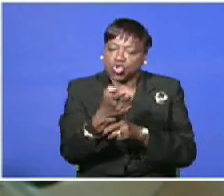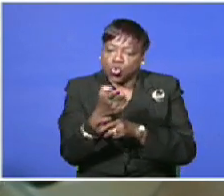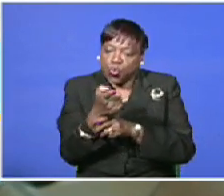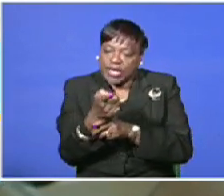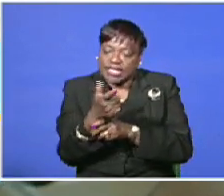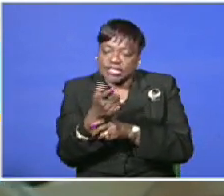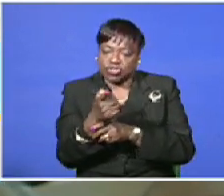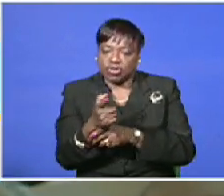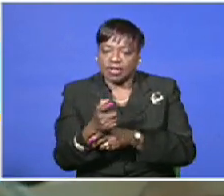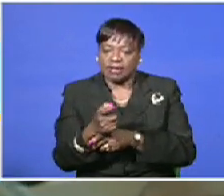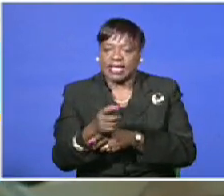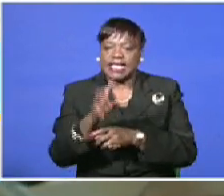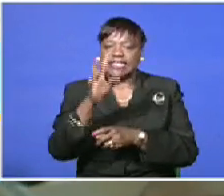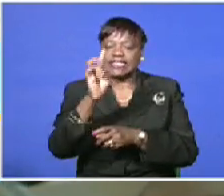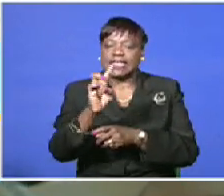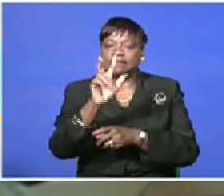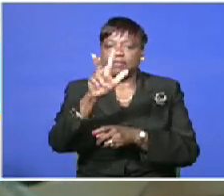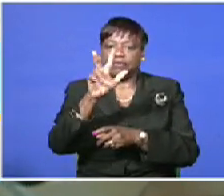3/4,